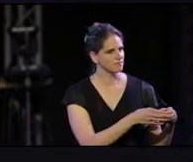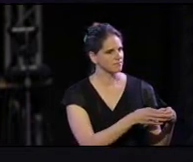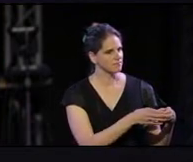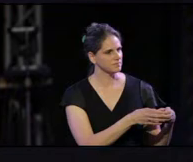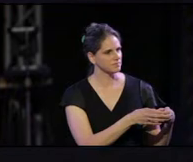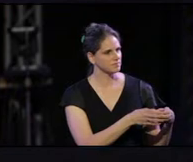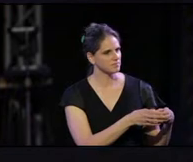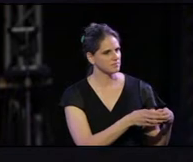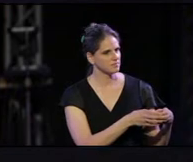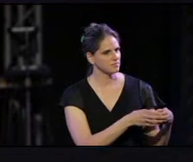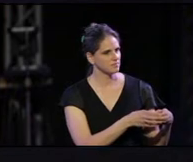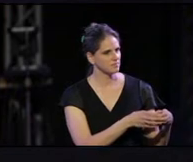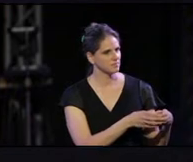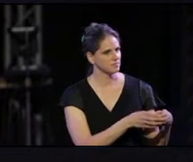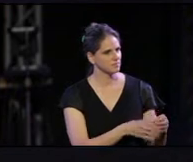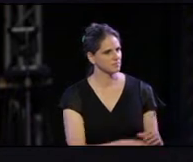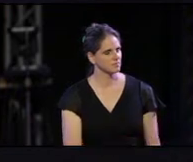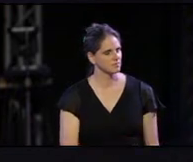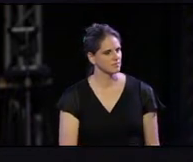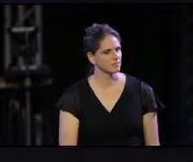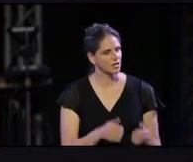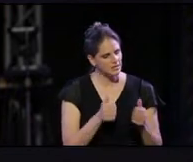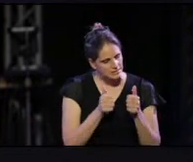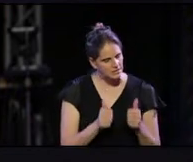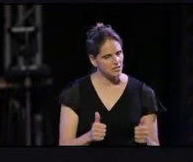this. Let's eat and talk."